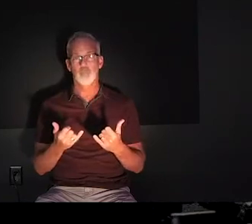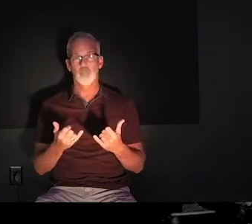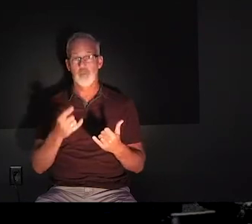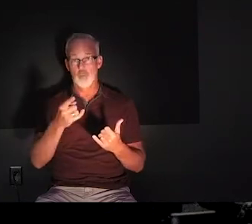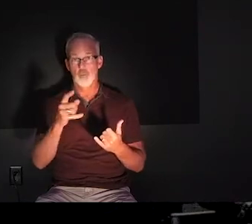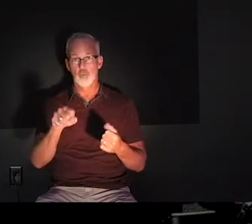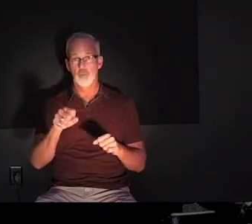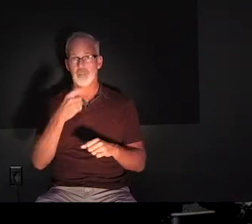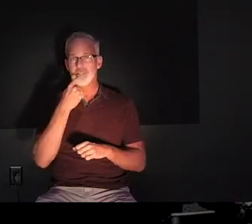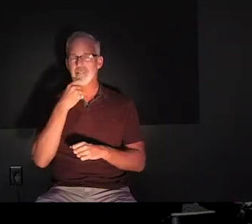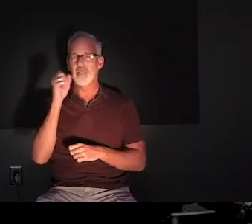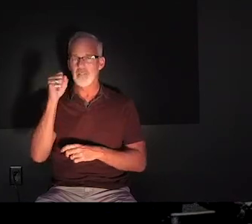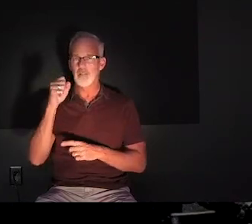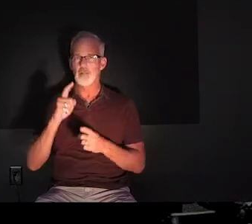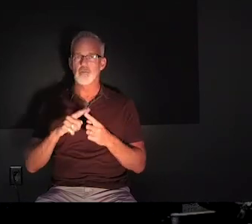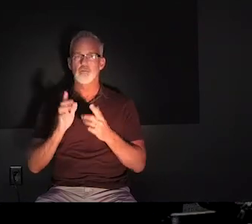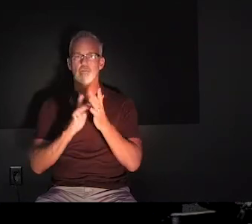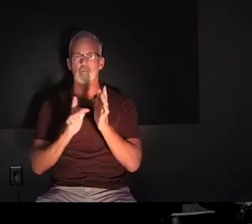say yes to Jesus.